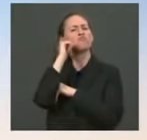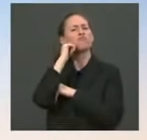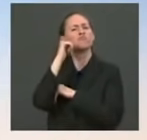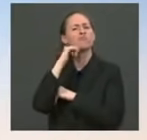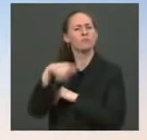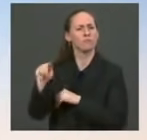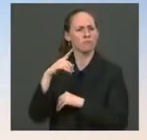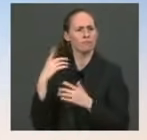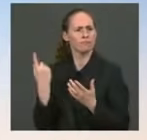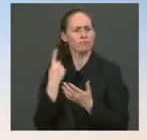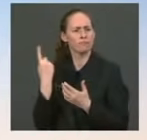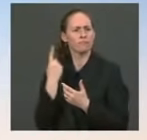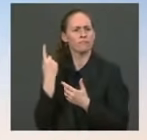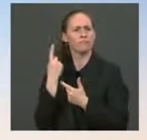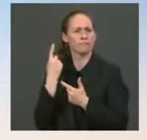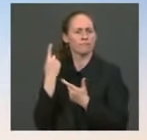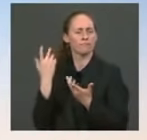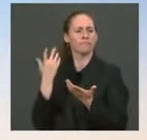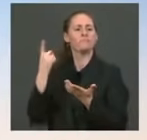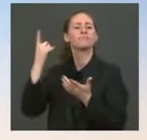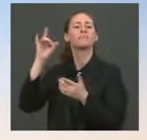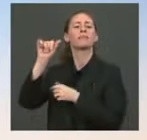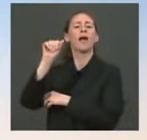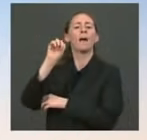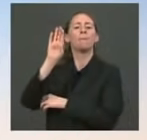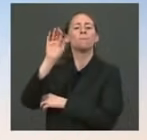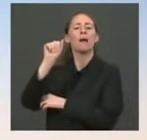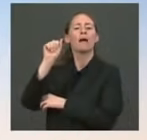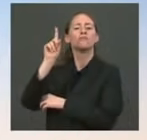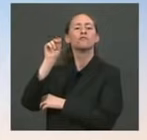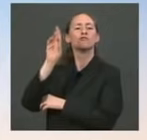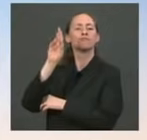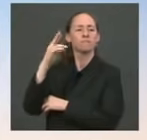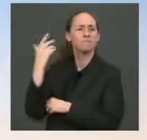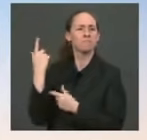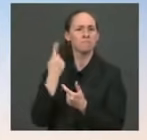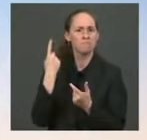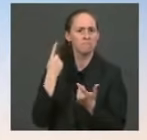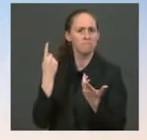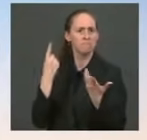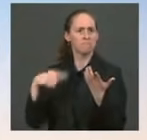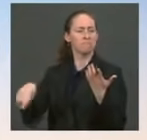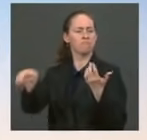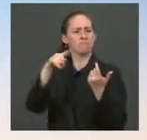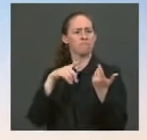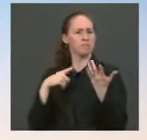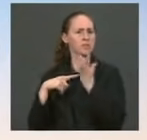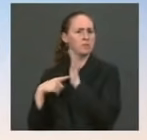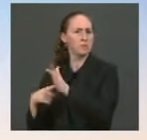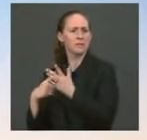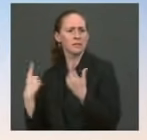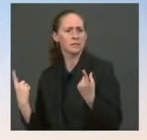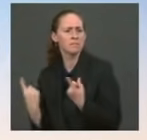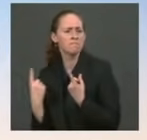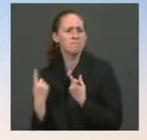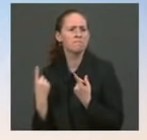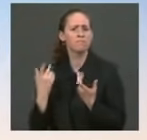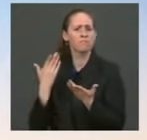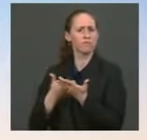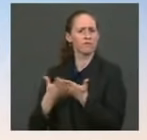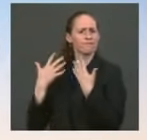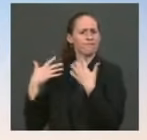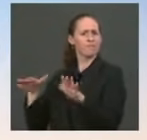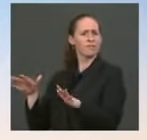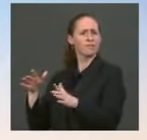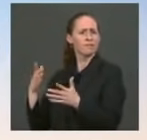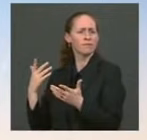ambassadors present their credentials, they do so right now by Zoom. Is there a particular reason why the president doesn't meet